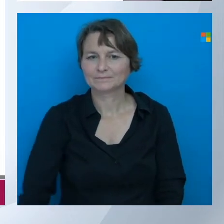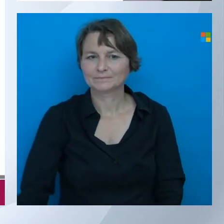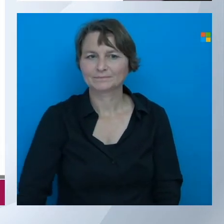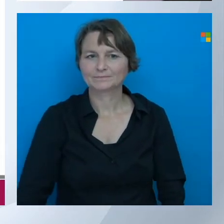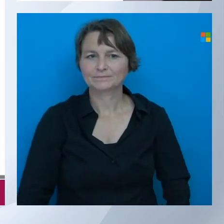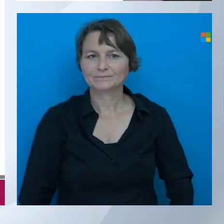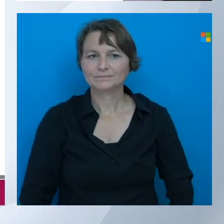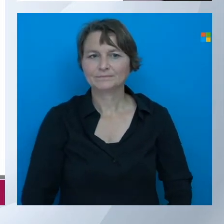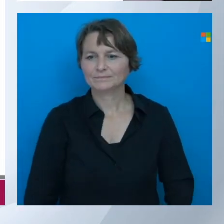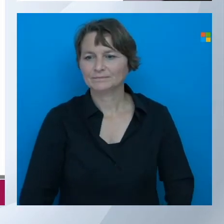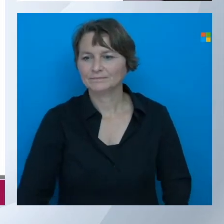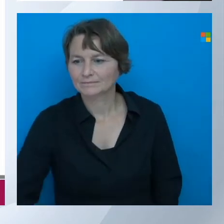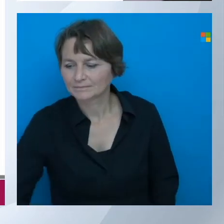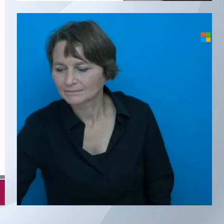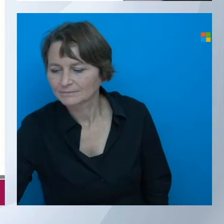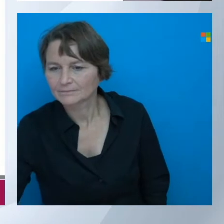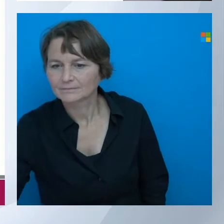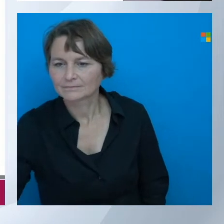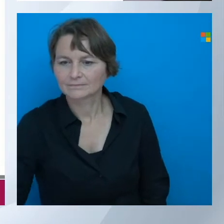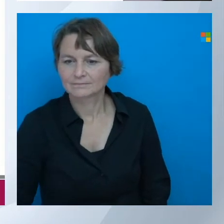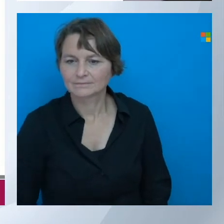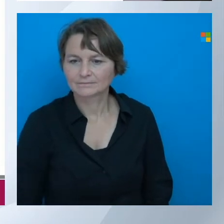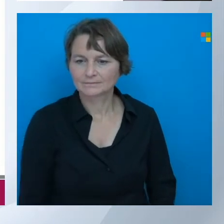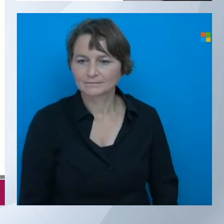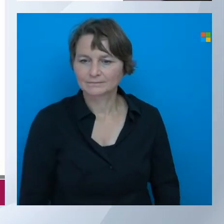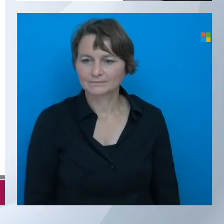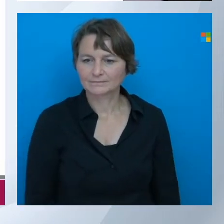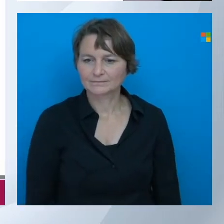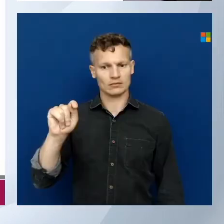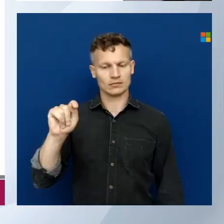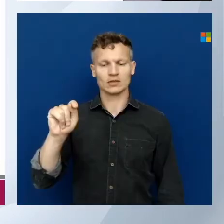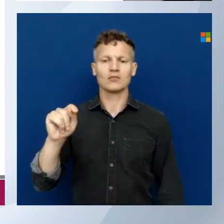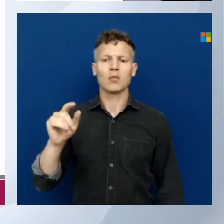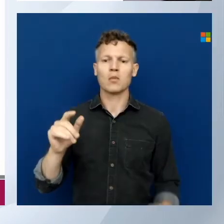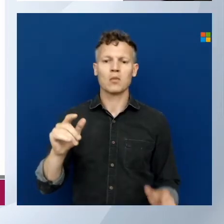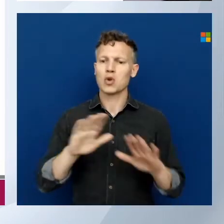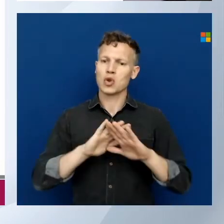without exploiting all that sensitive information.